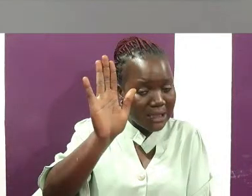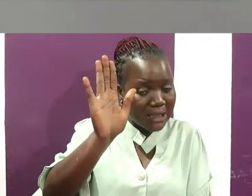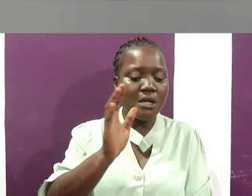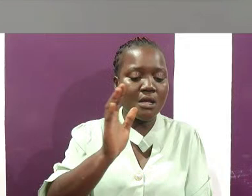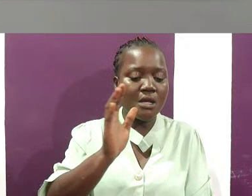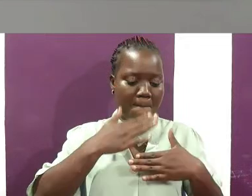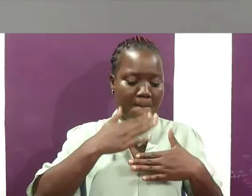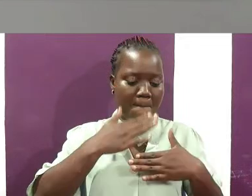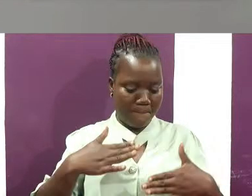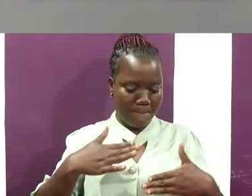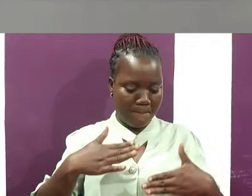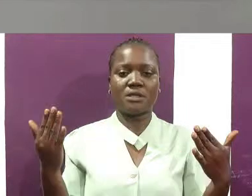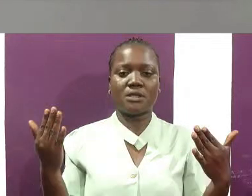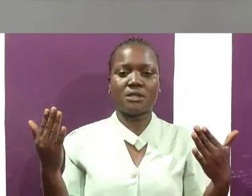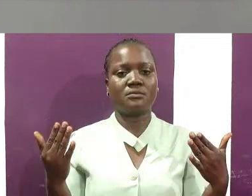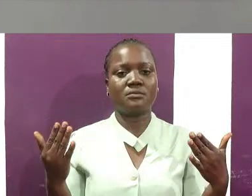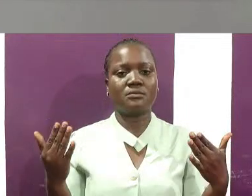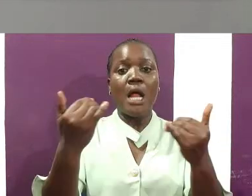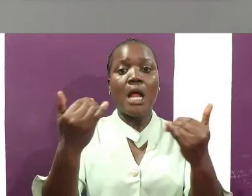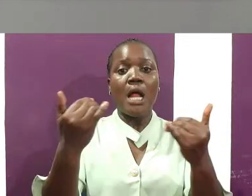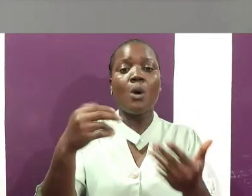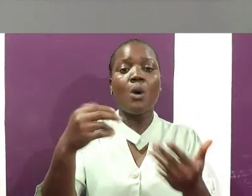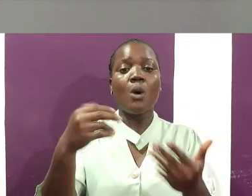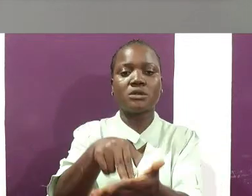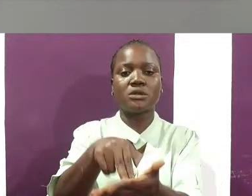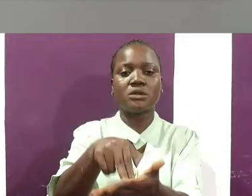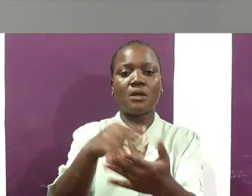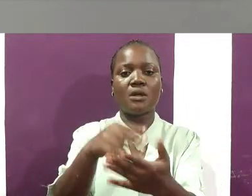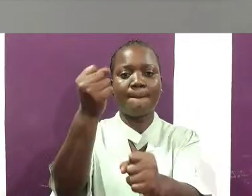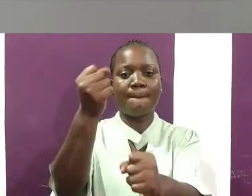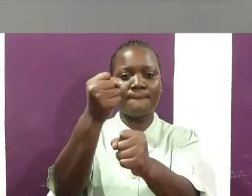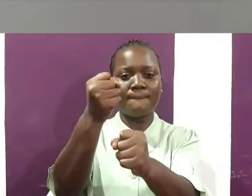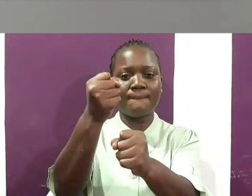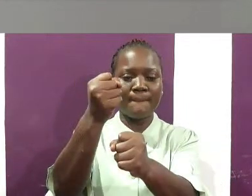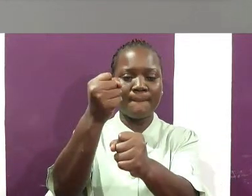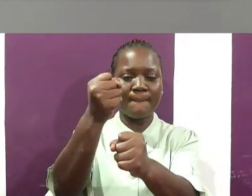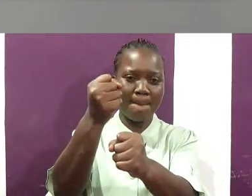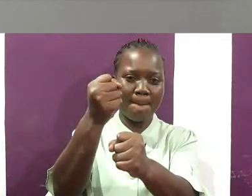Stop for a second and read them together.